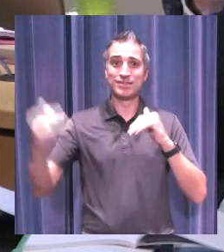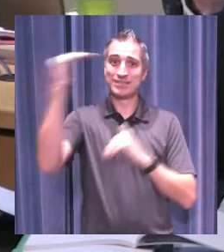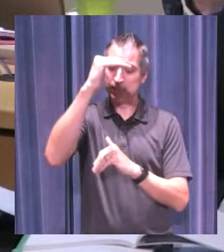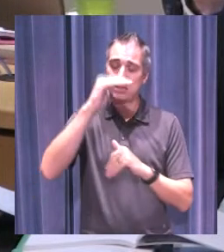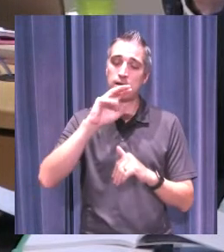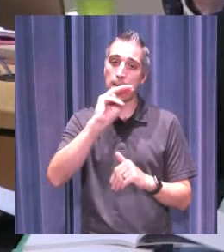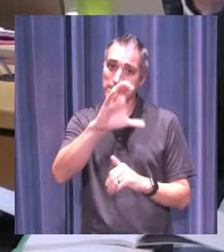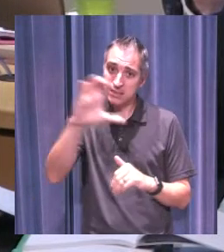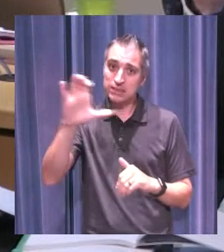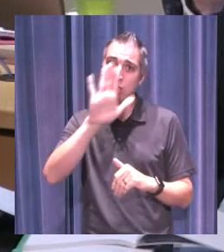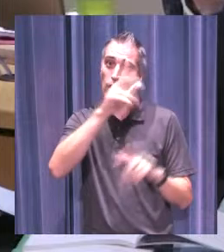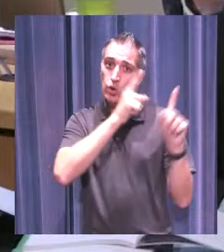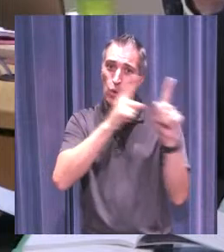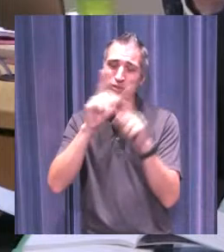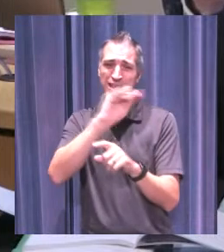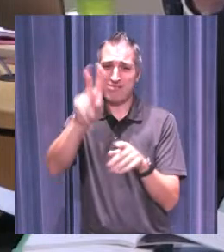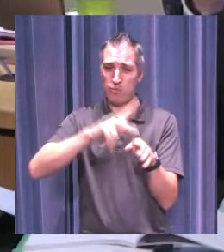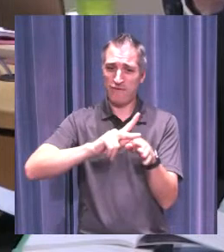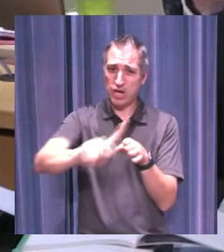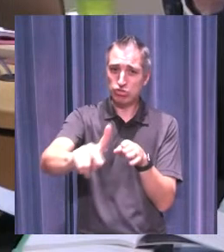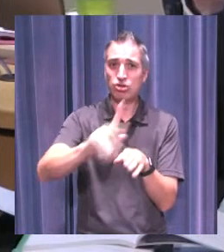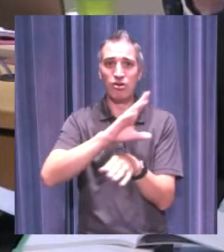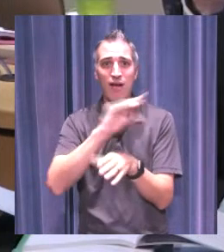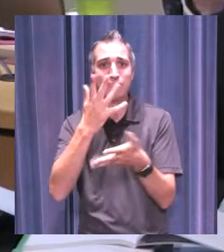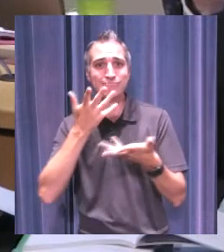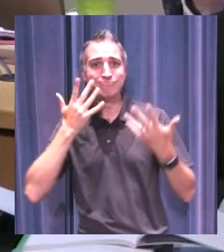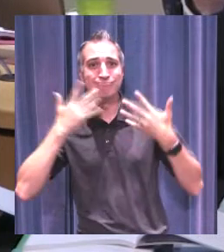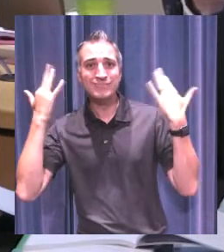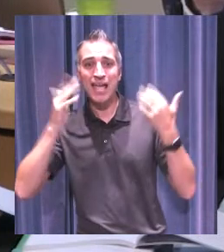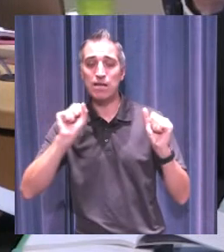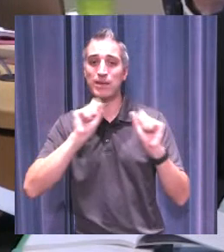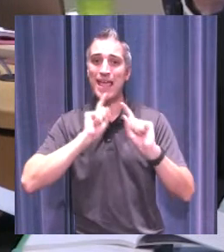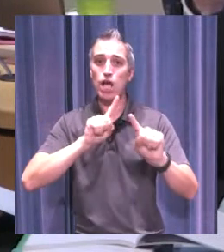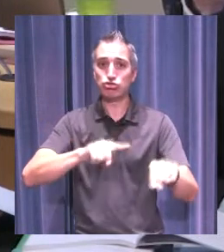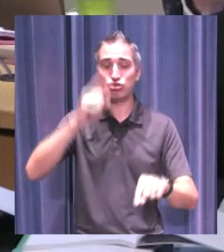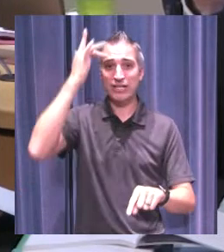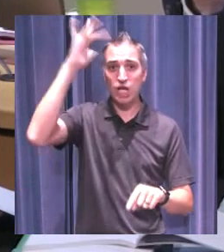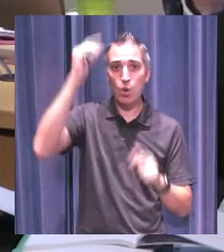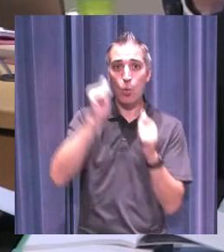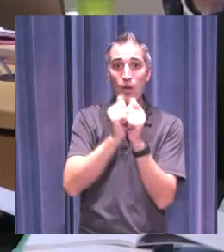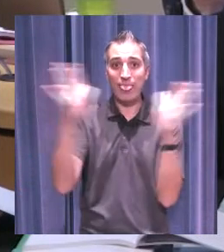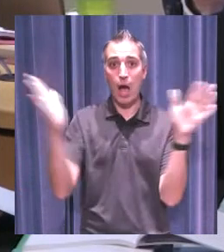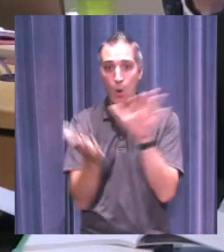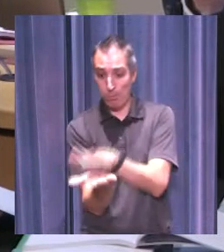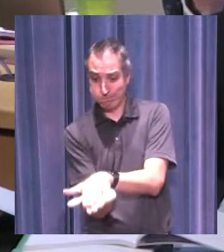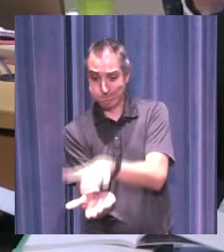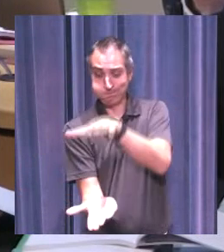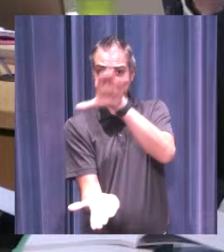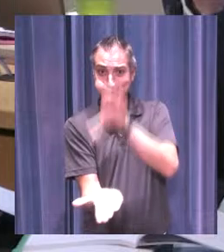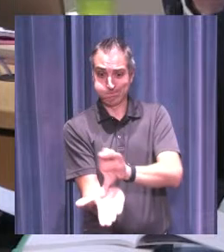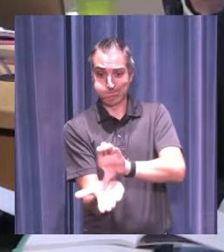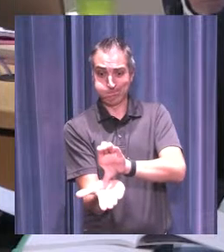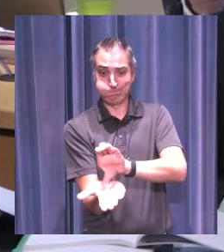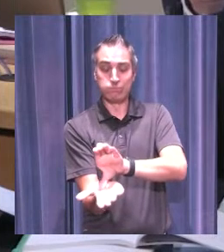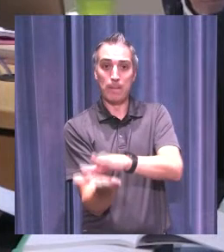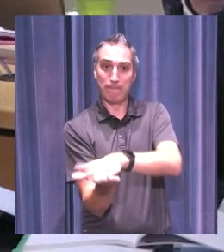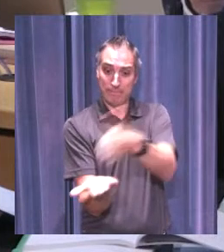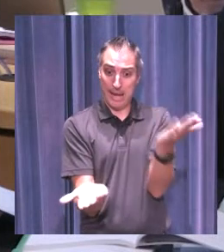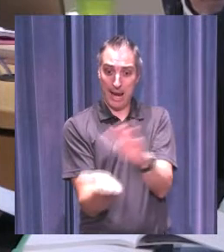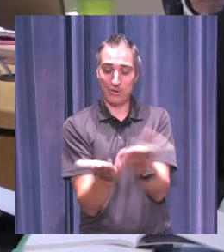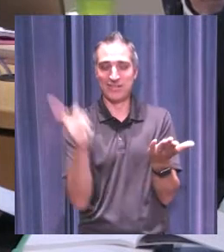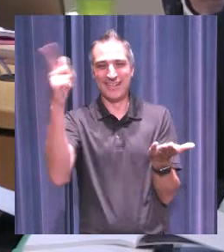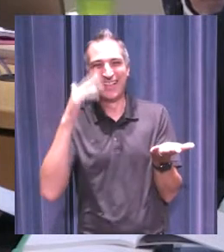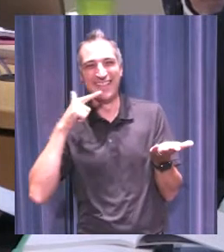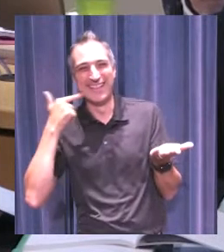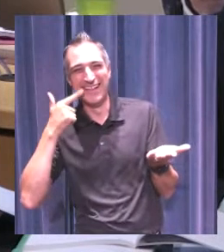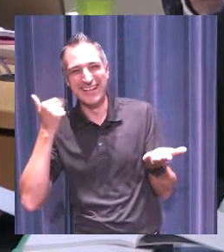experience, professionalism, and ability to answer questions intelligently without giant cliff notes because he knows MCC, should have